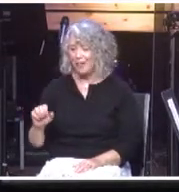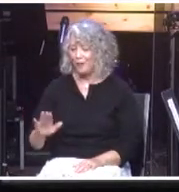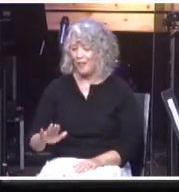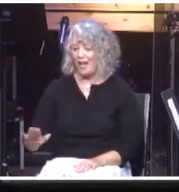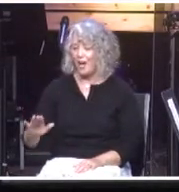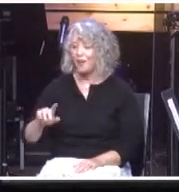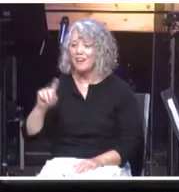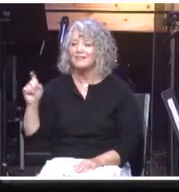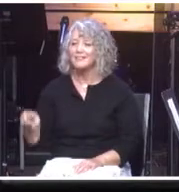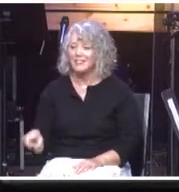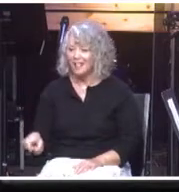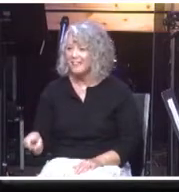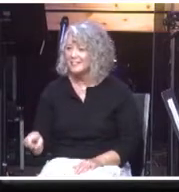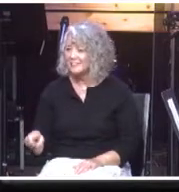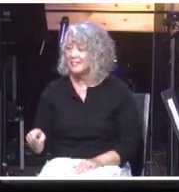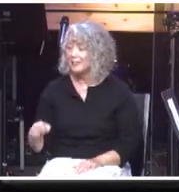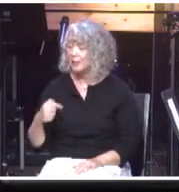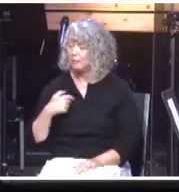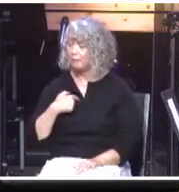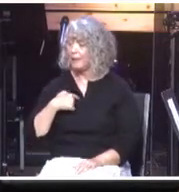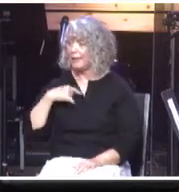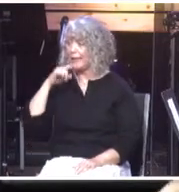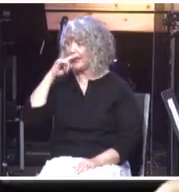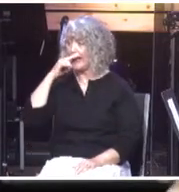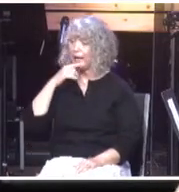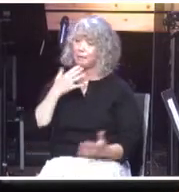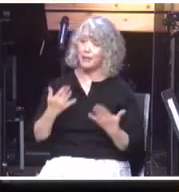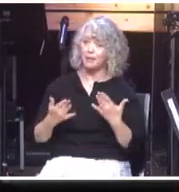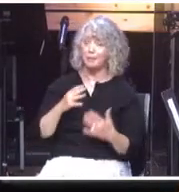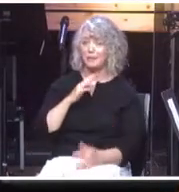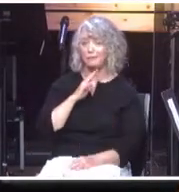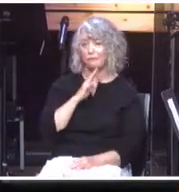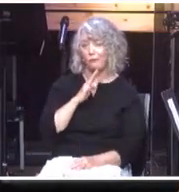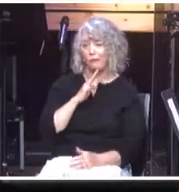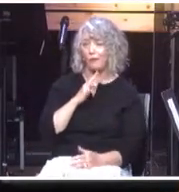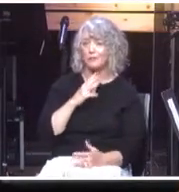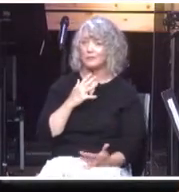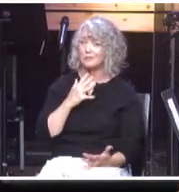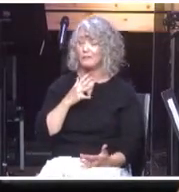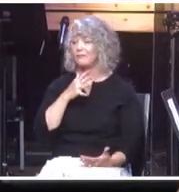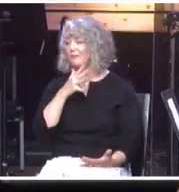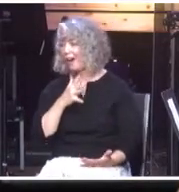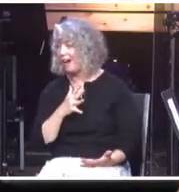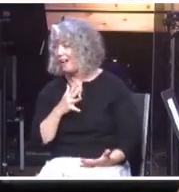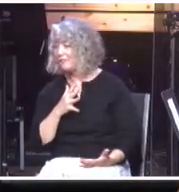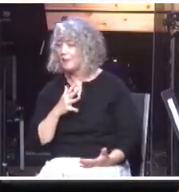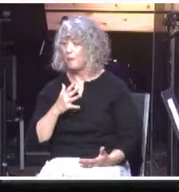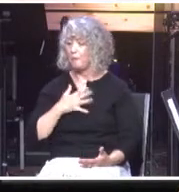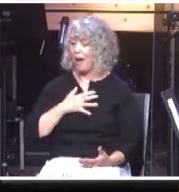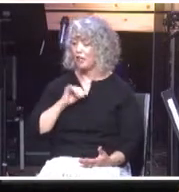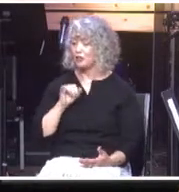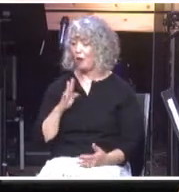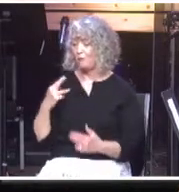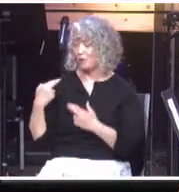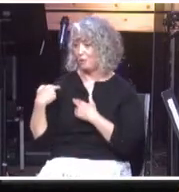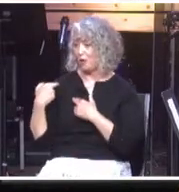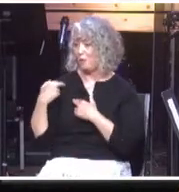Texas. And as a kid, I was 4 or 5 years old, somewhere in there. One of my favorite jobs on that